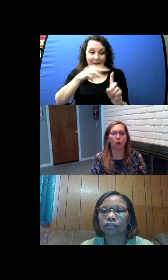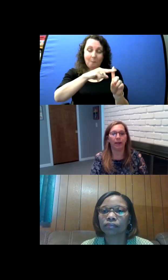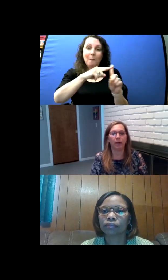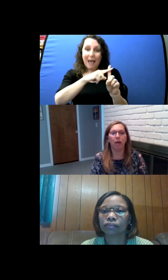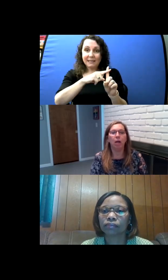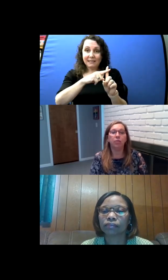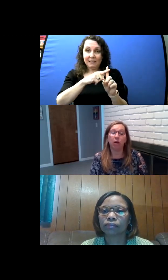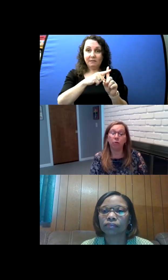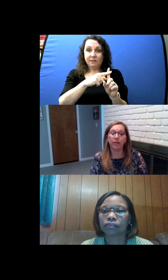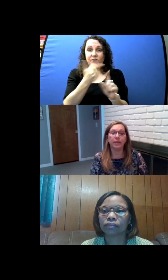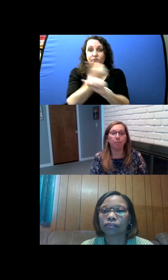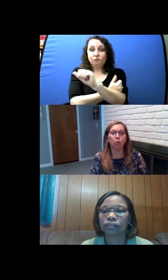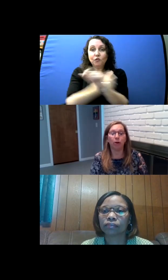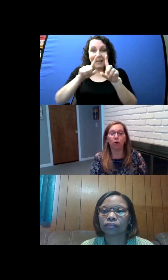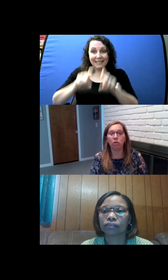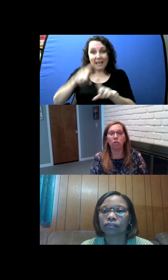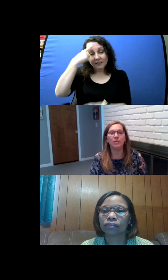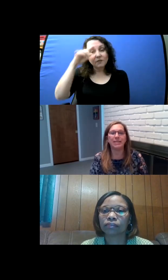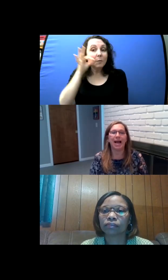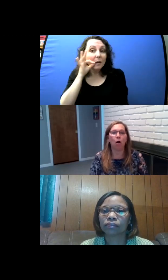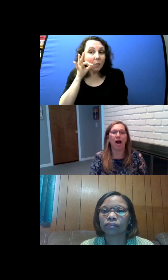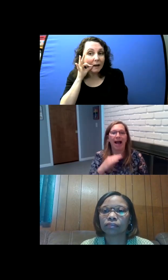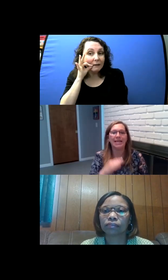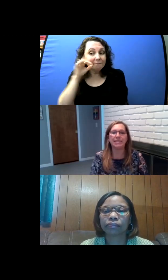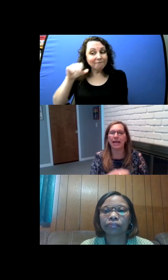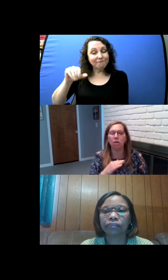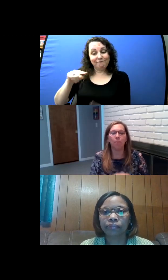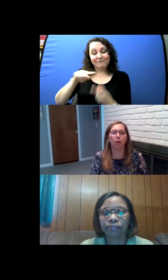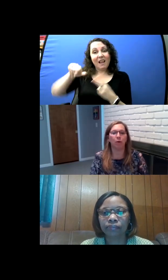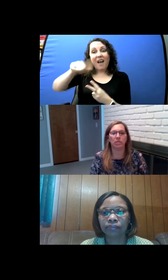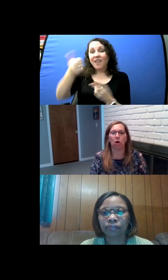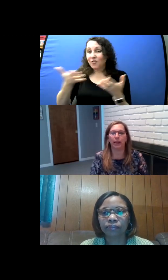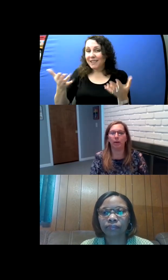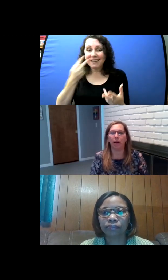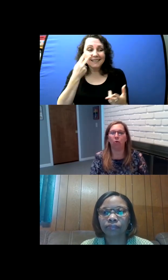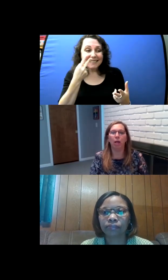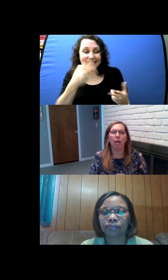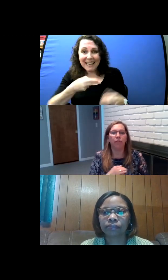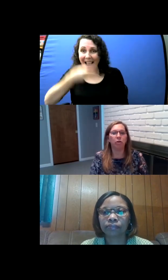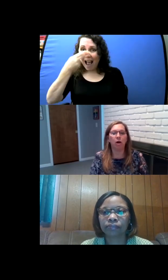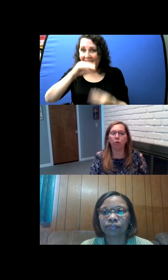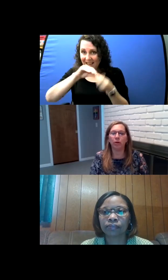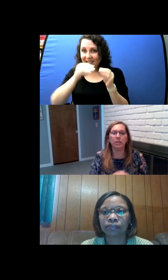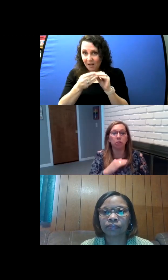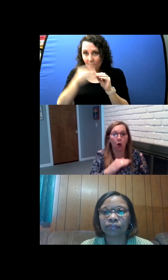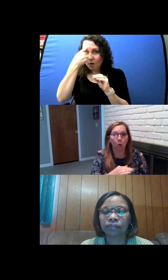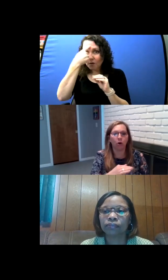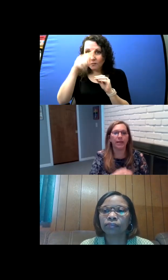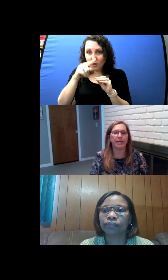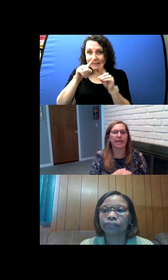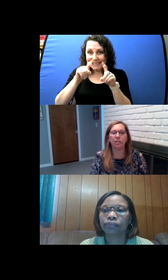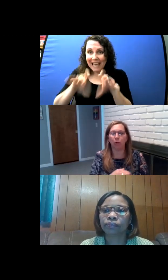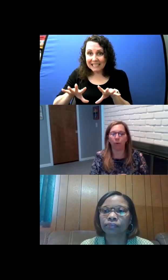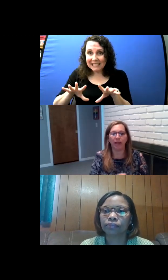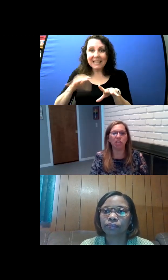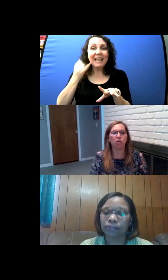test for marijuana. The other thing the employer could do is see how high is that number I was talking about. If the number is lower,